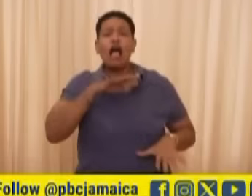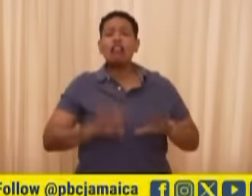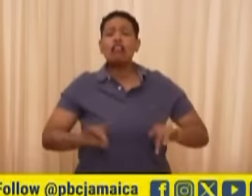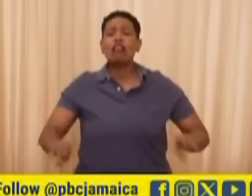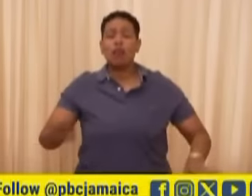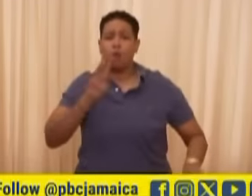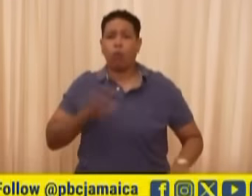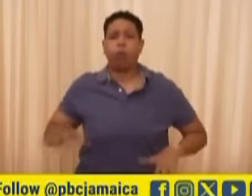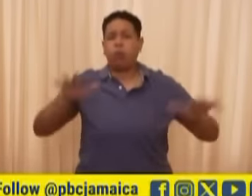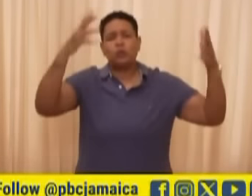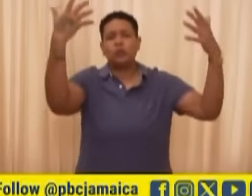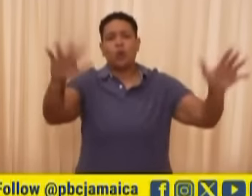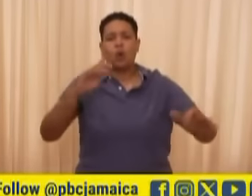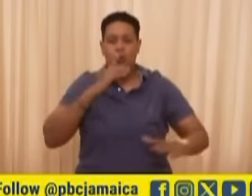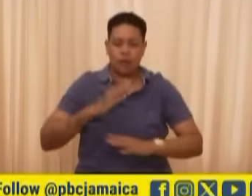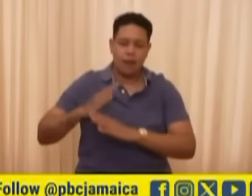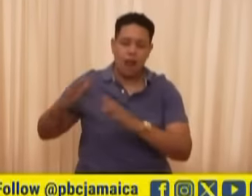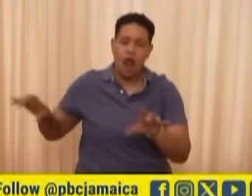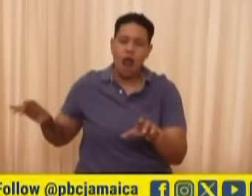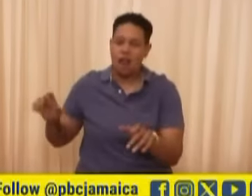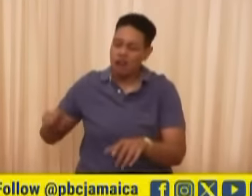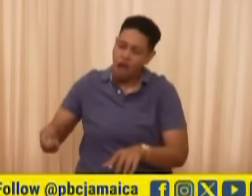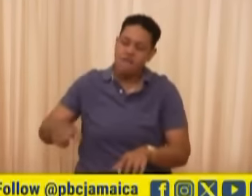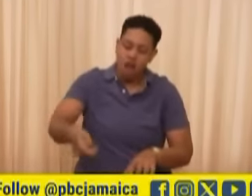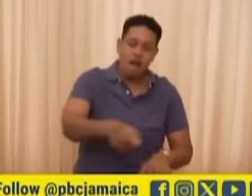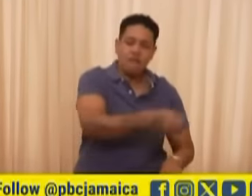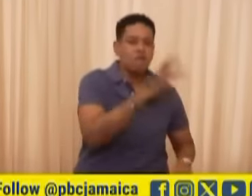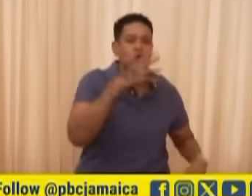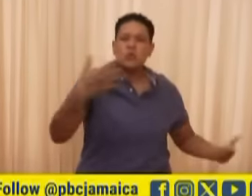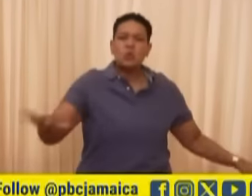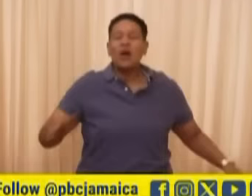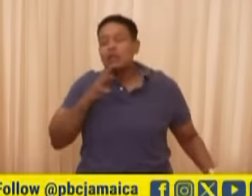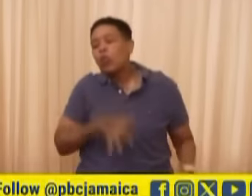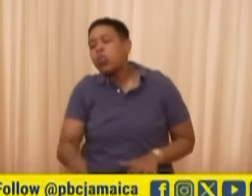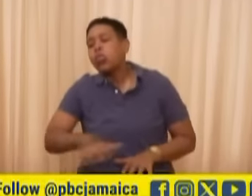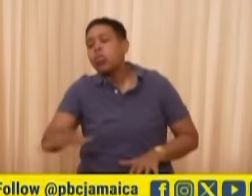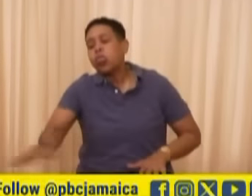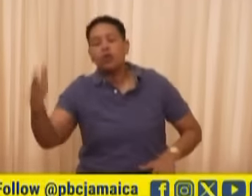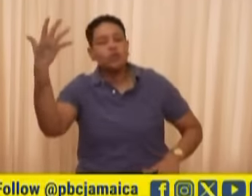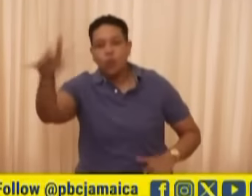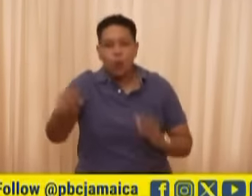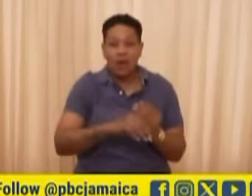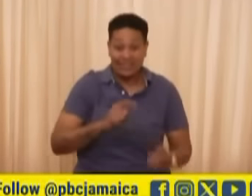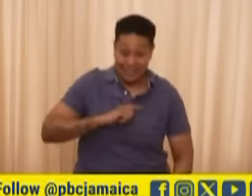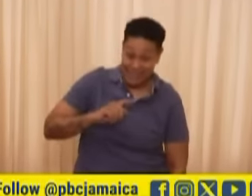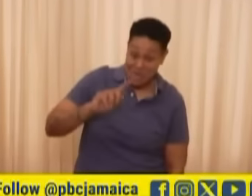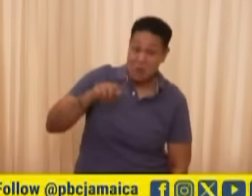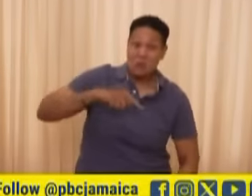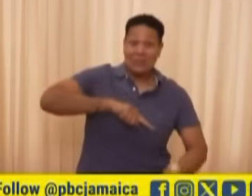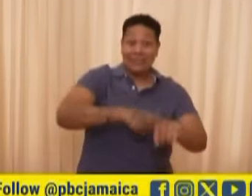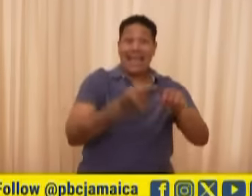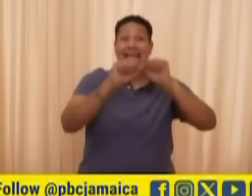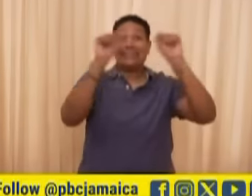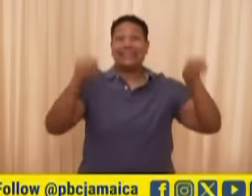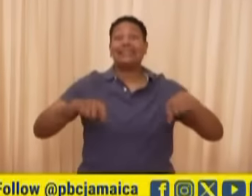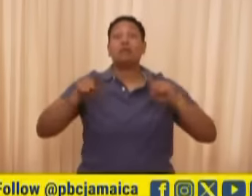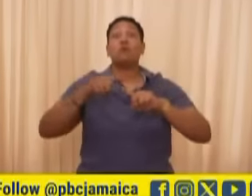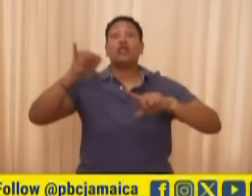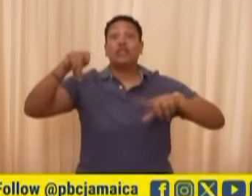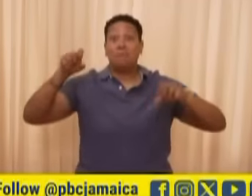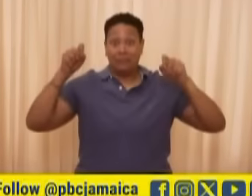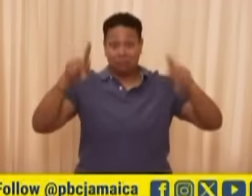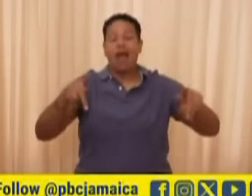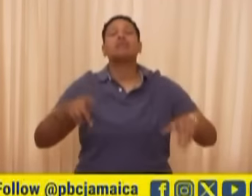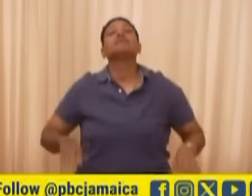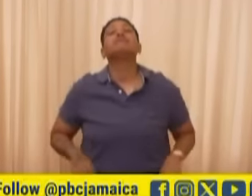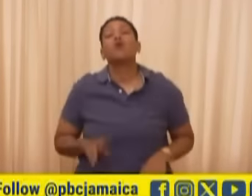areas so that we're able to restart the systems as soon as our energy supply turns on, either the temporary energy supply